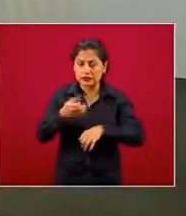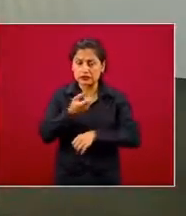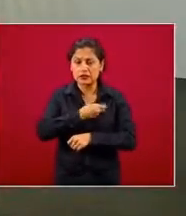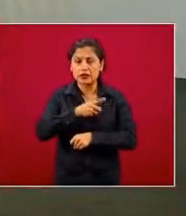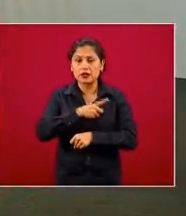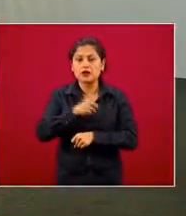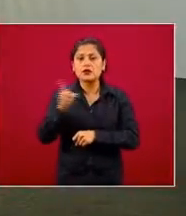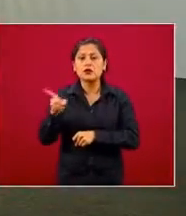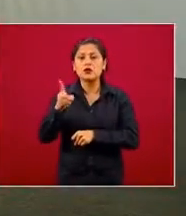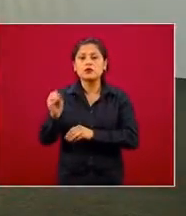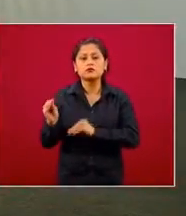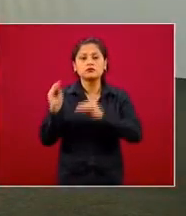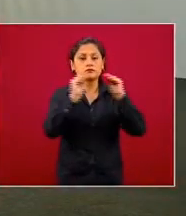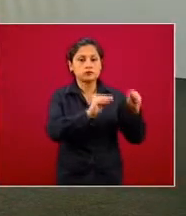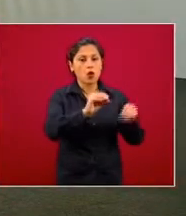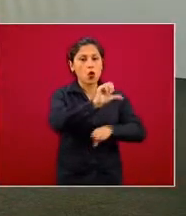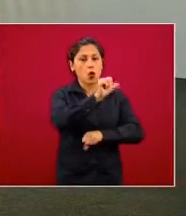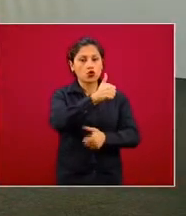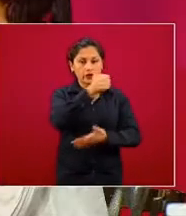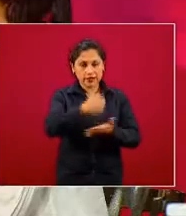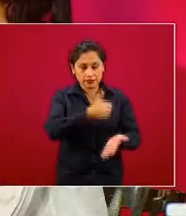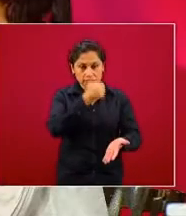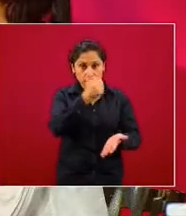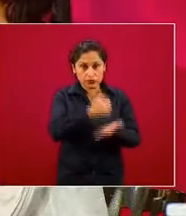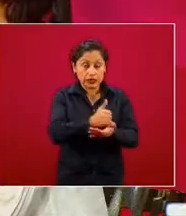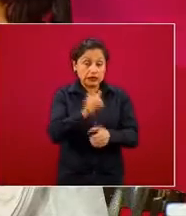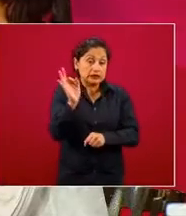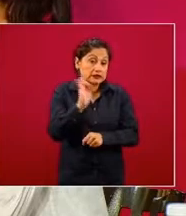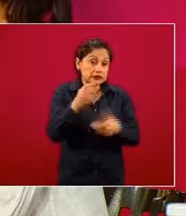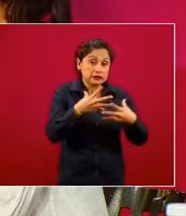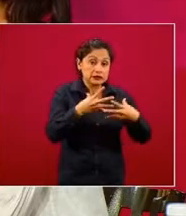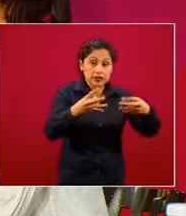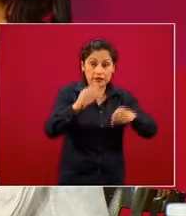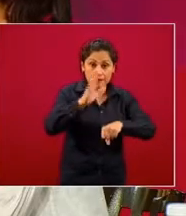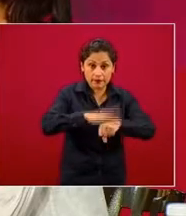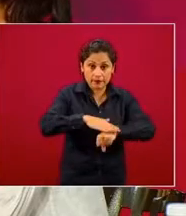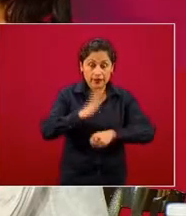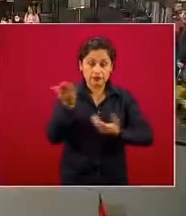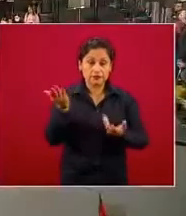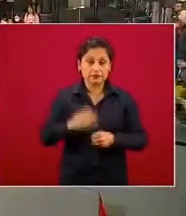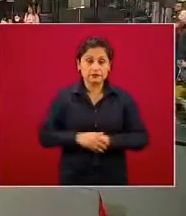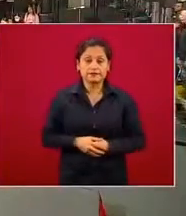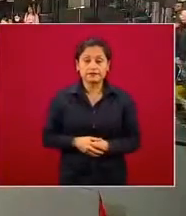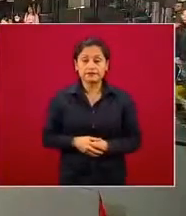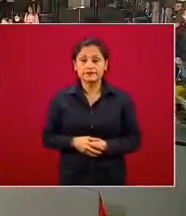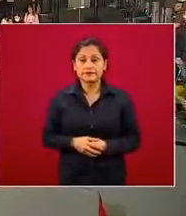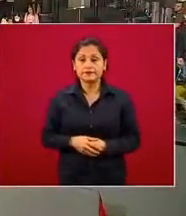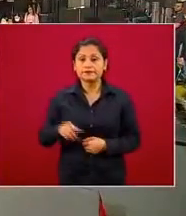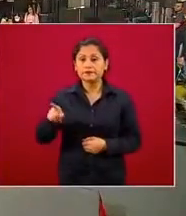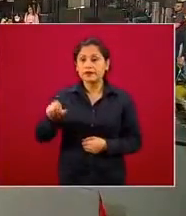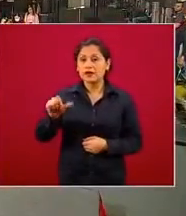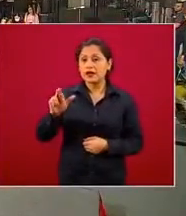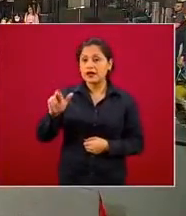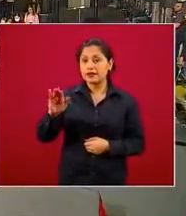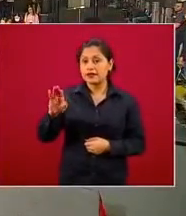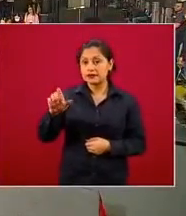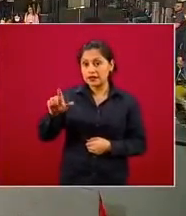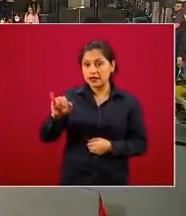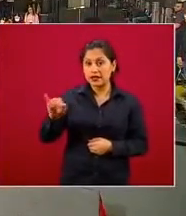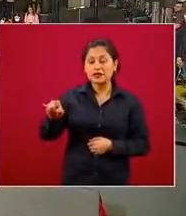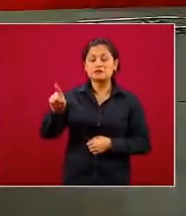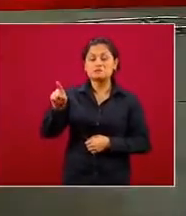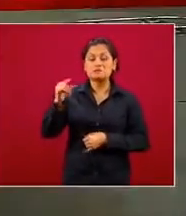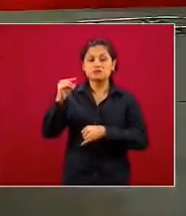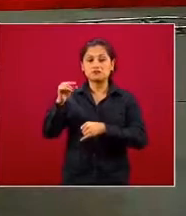some regiones, given otros point estados que may pudieran be en su in need to momento get this tener support. este grado de necesidad. Araceli, Gracias. and then Araceli, por favor, you creo que last. va a